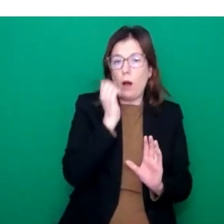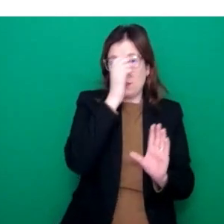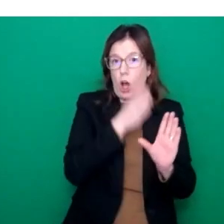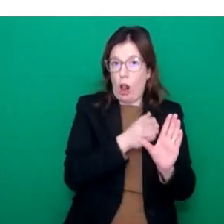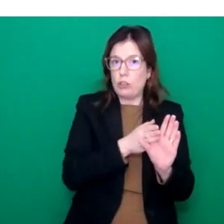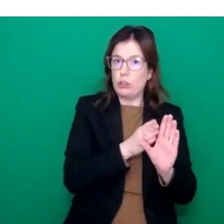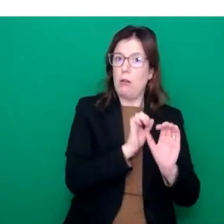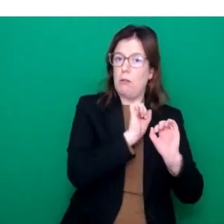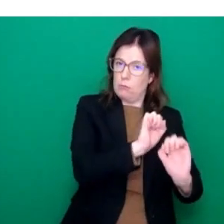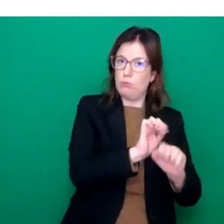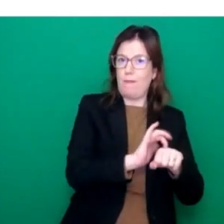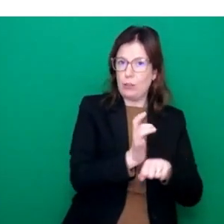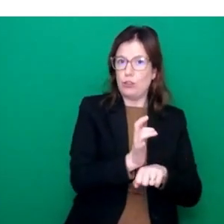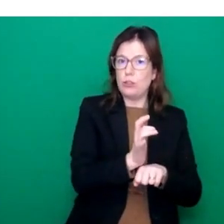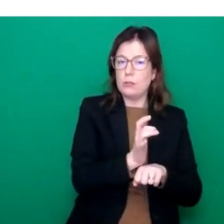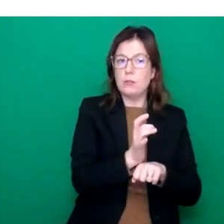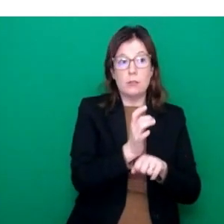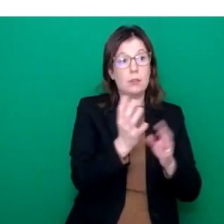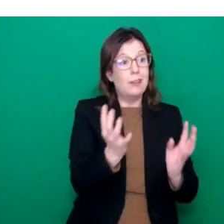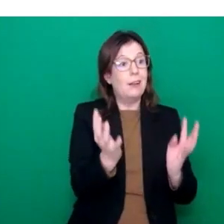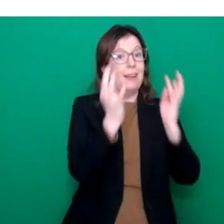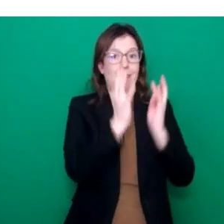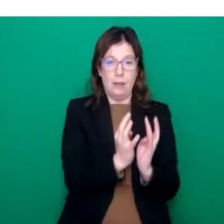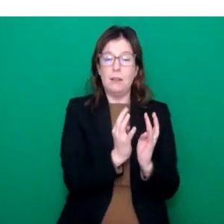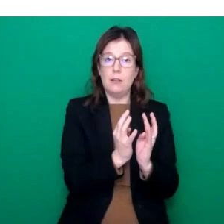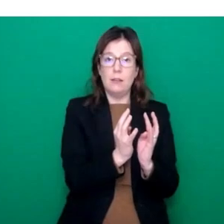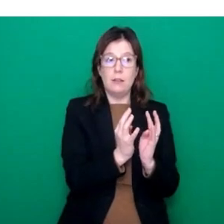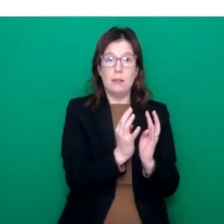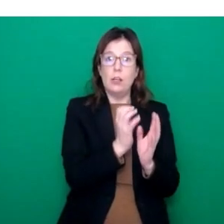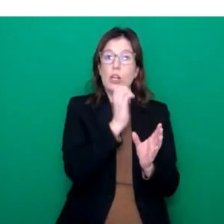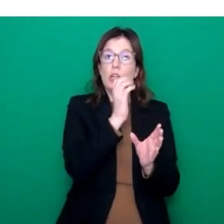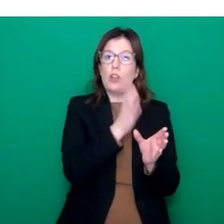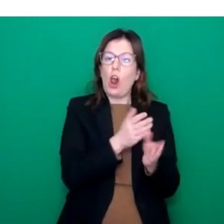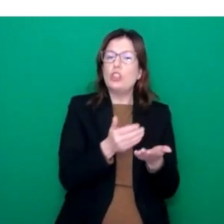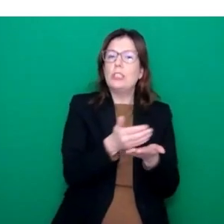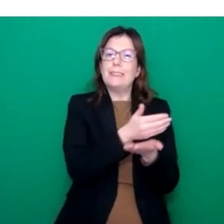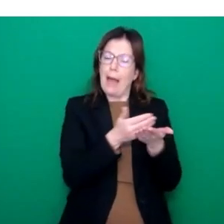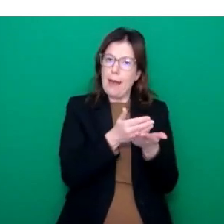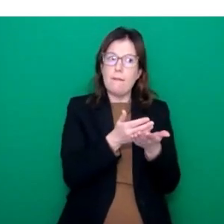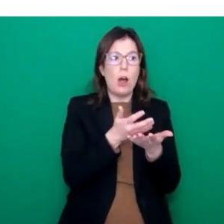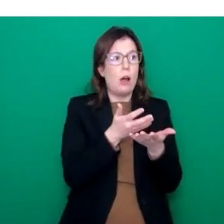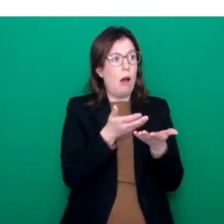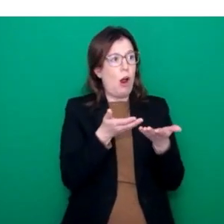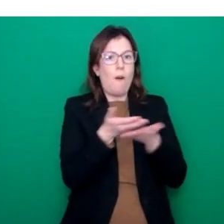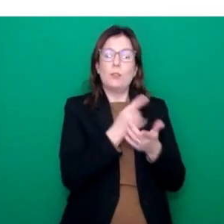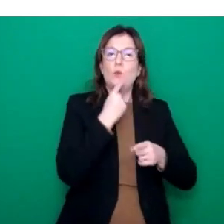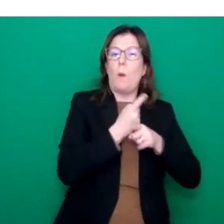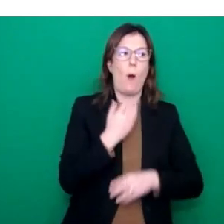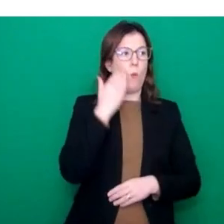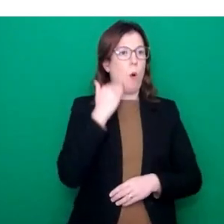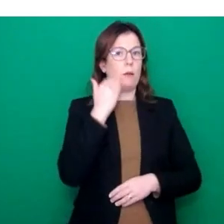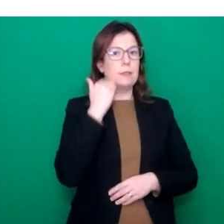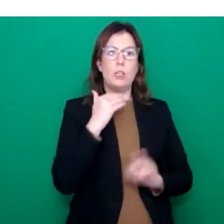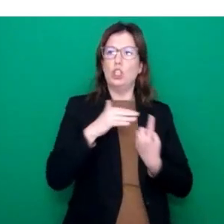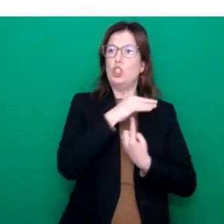white psychological professions to come together where it's psychologically safe to really think about whiteness and that social